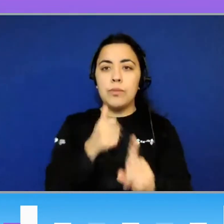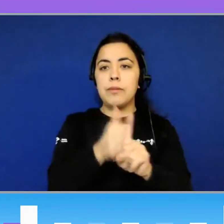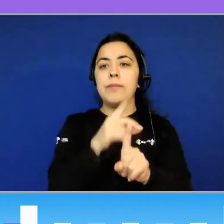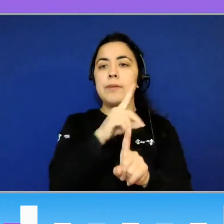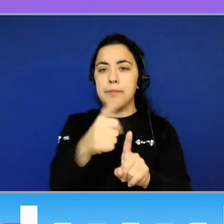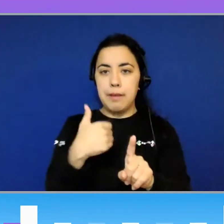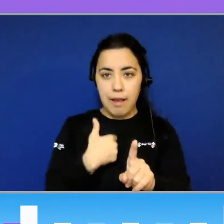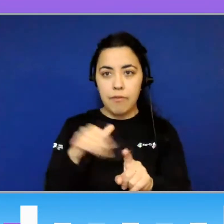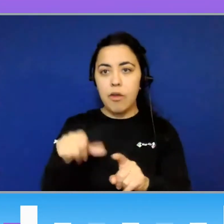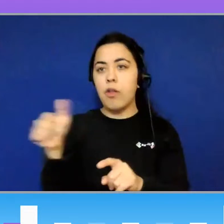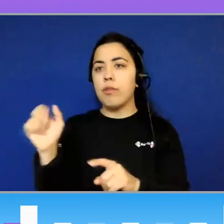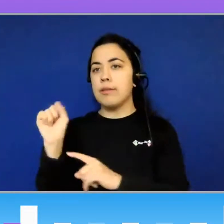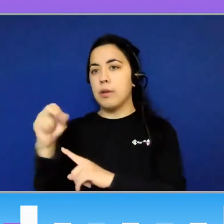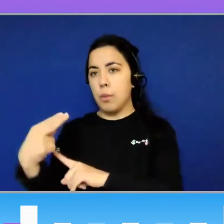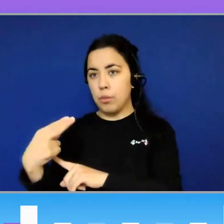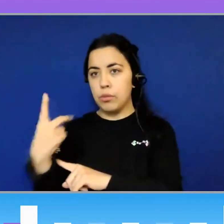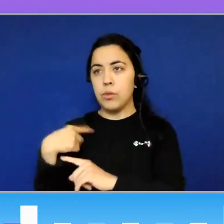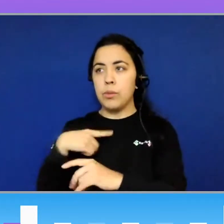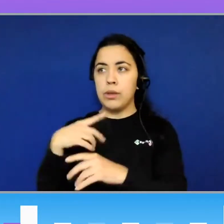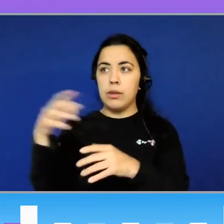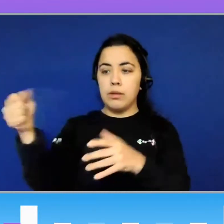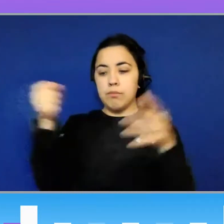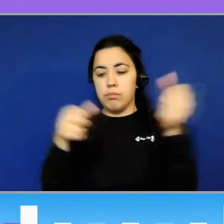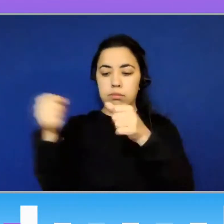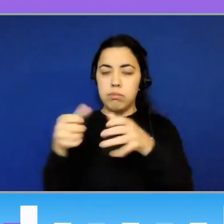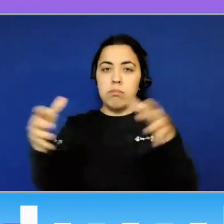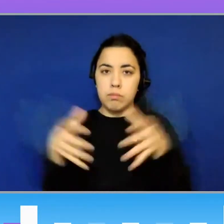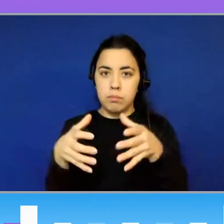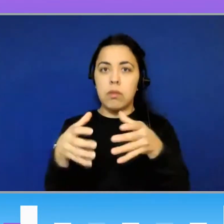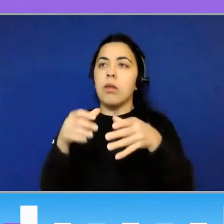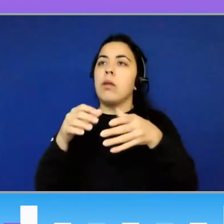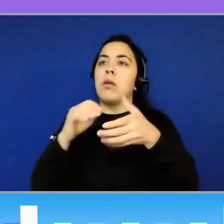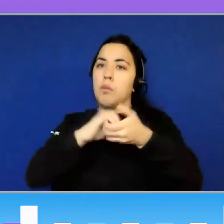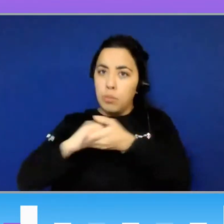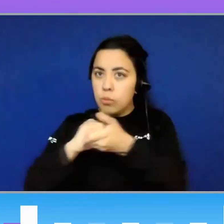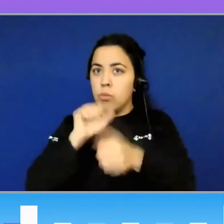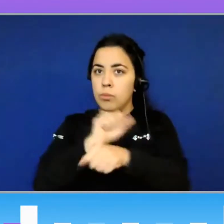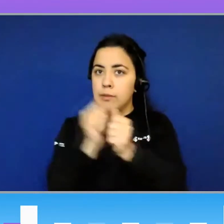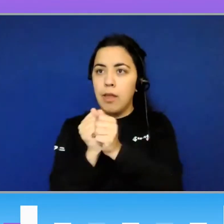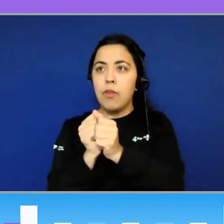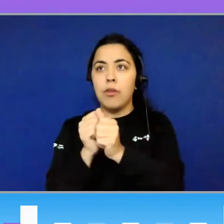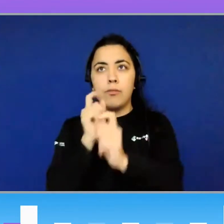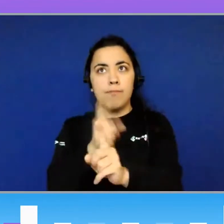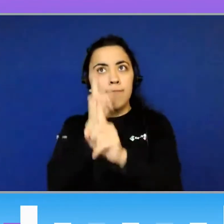other stakeholders. The idea is working together to have a common understanding and